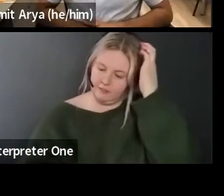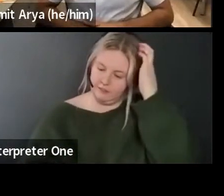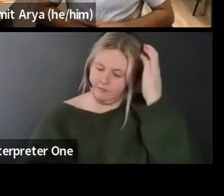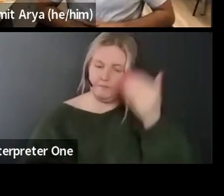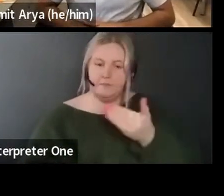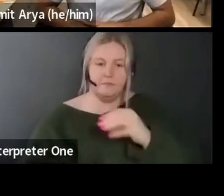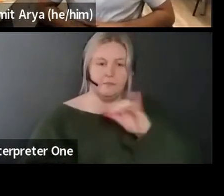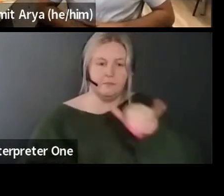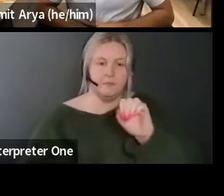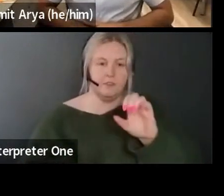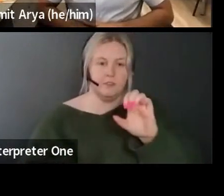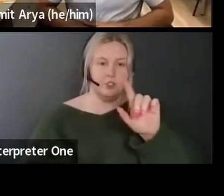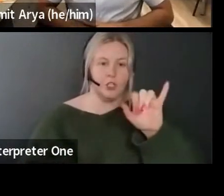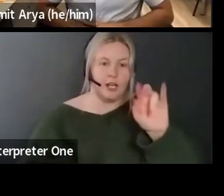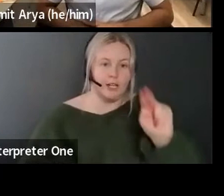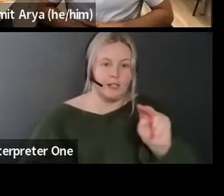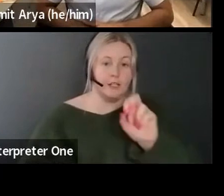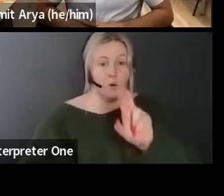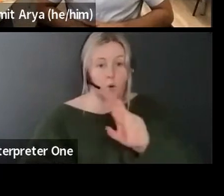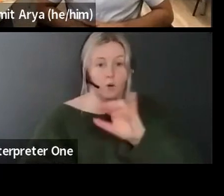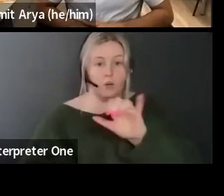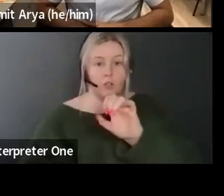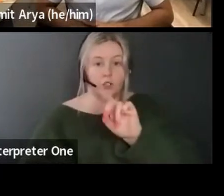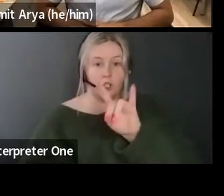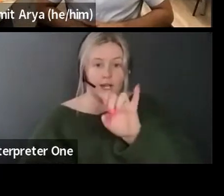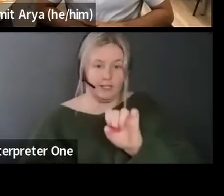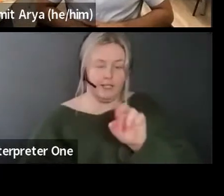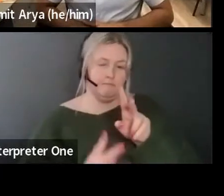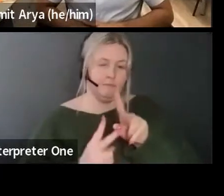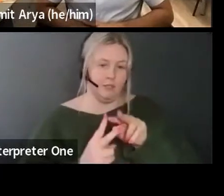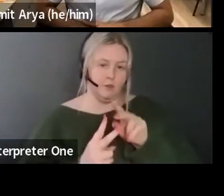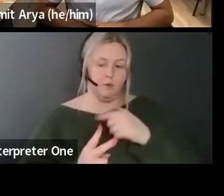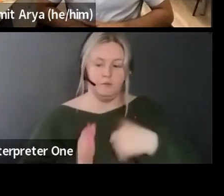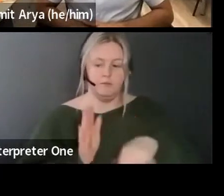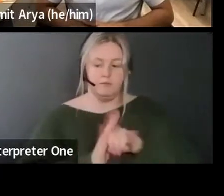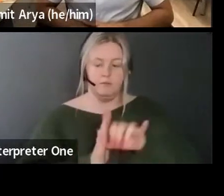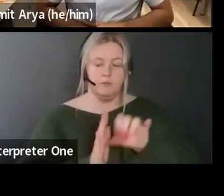or Jackie, either is fine. I use she, they pronouns.